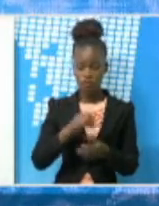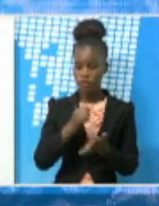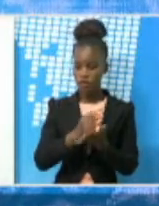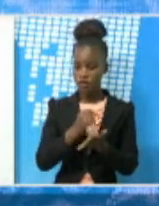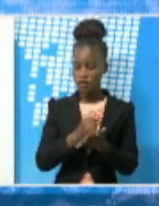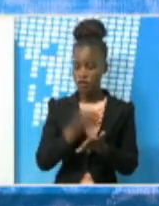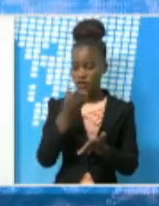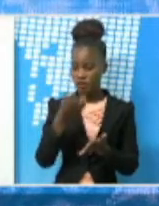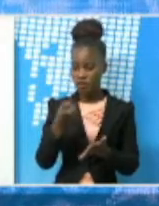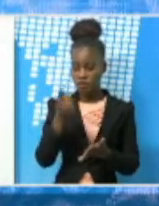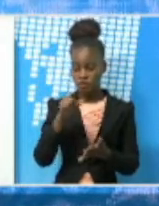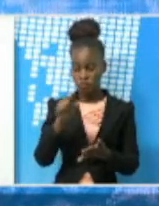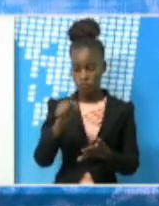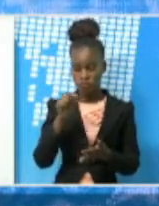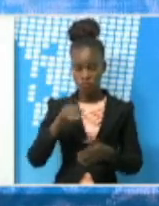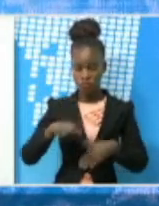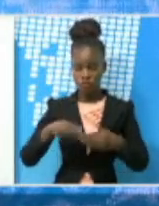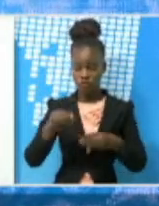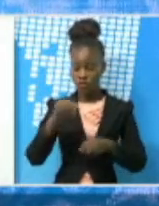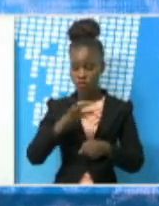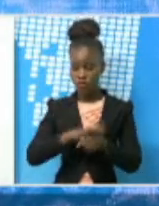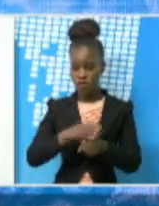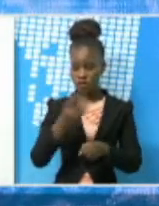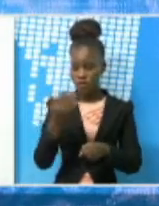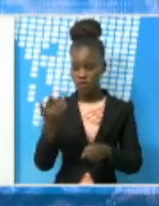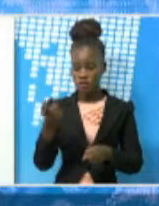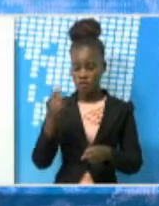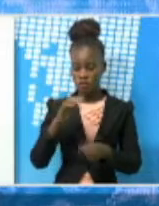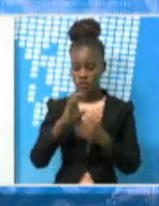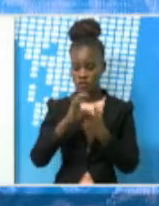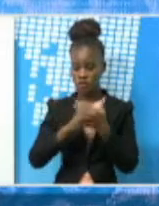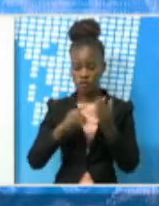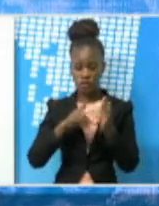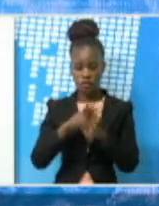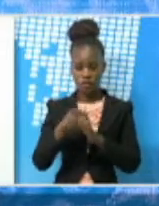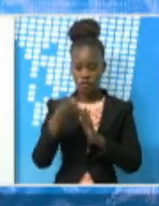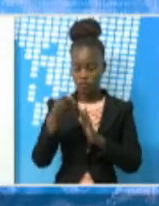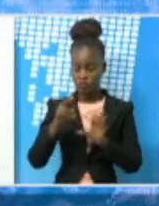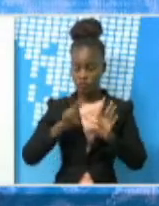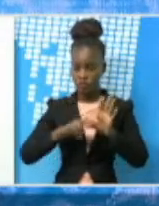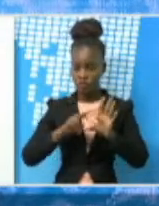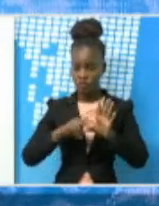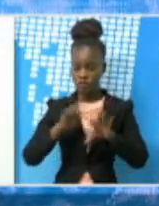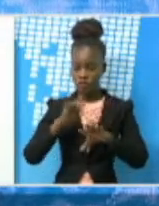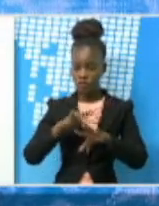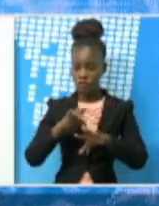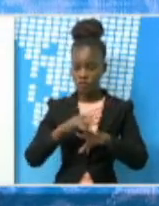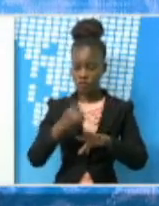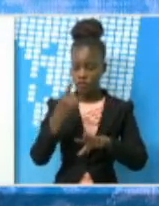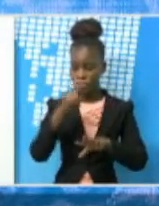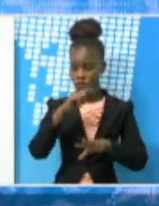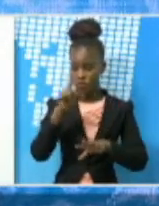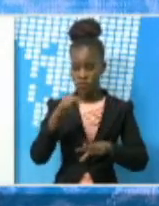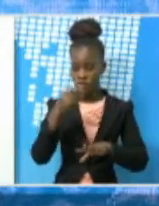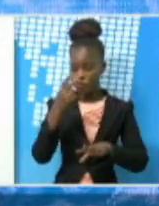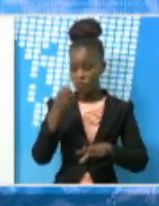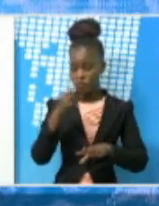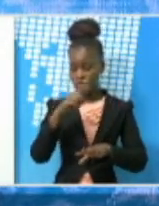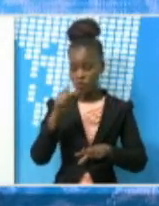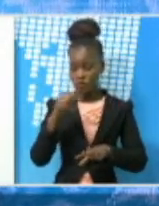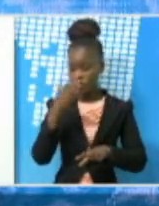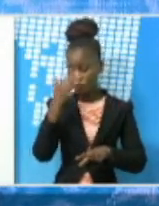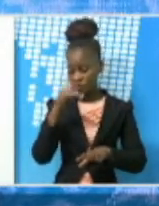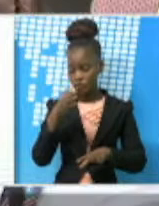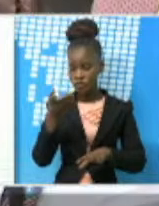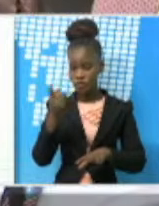Bank drops its interest rates. Other development countries like Germany, they will give it to you at 1%, 2%. That's where we want to